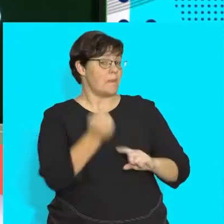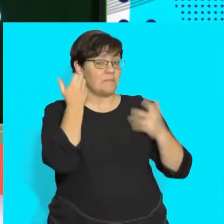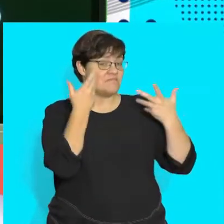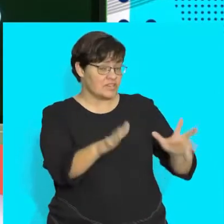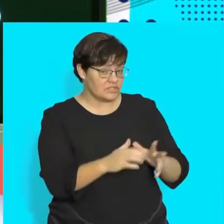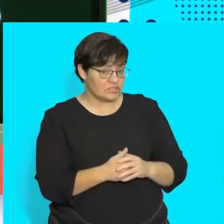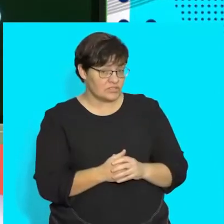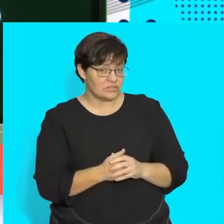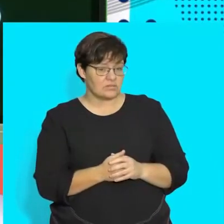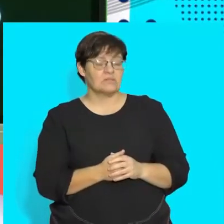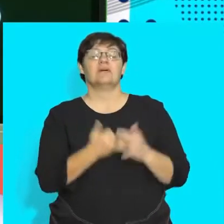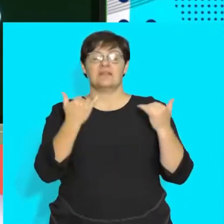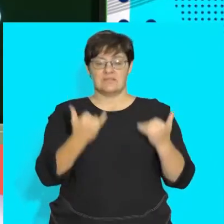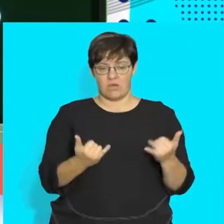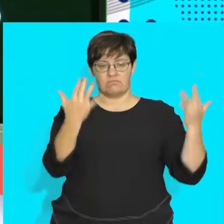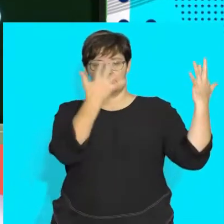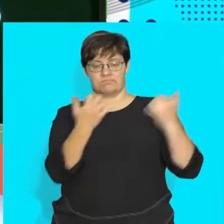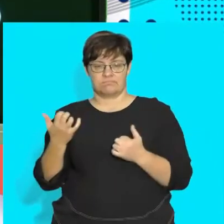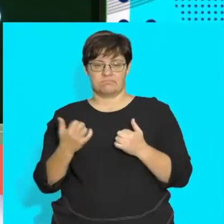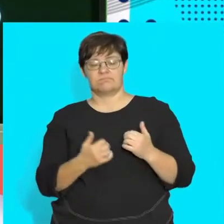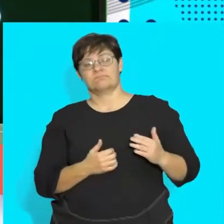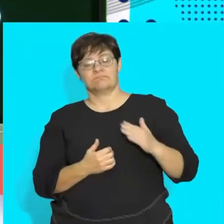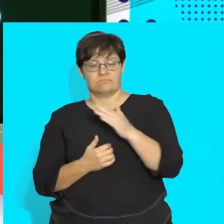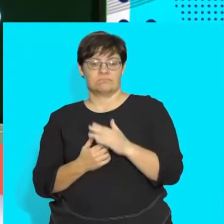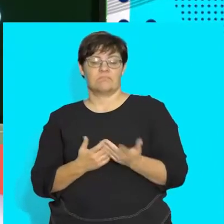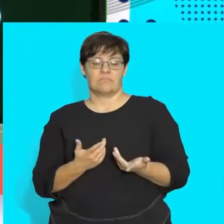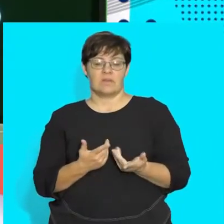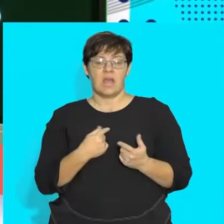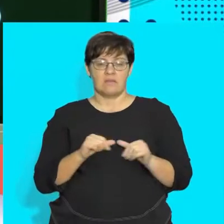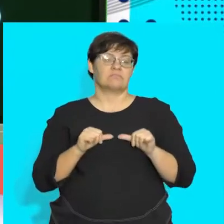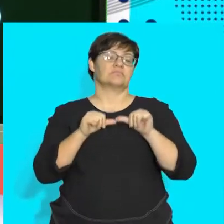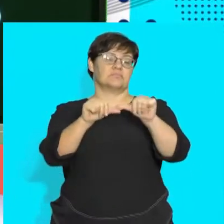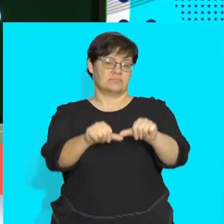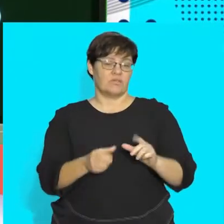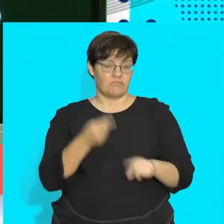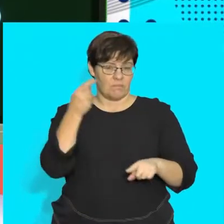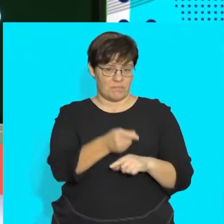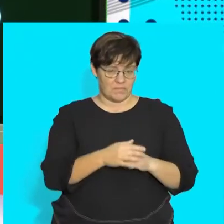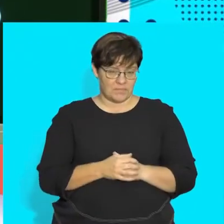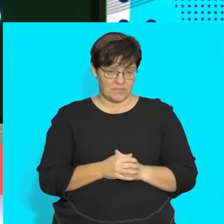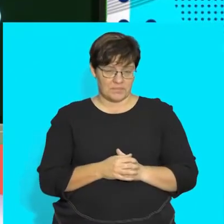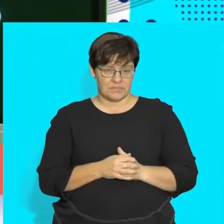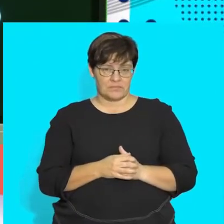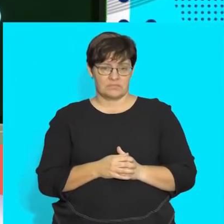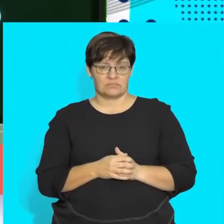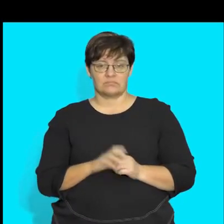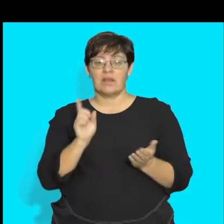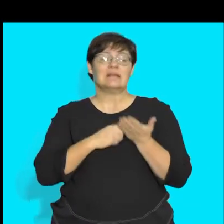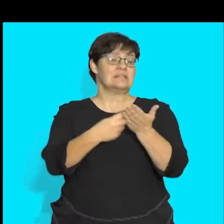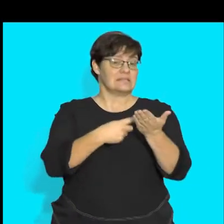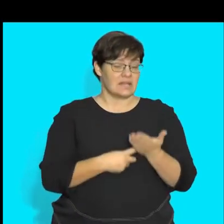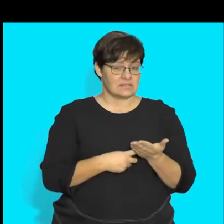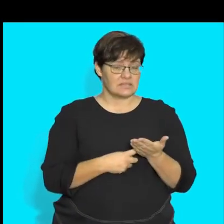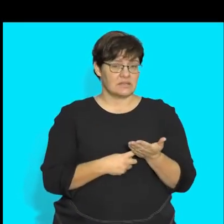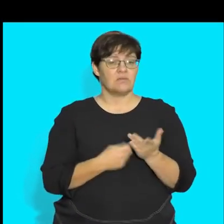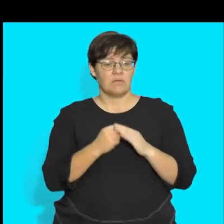circle. Once I have that, then I can calculate the gradient of my radius and move forward from there. Now,